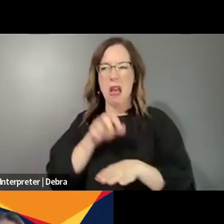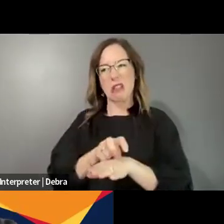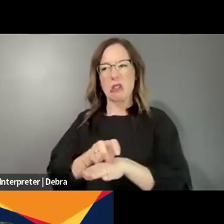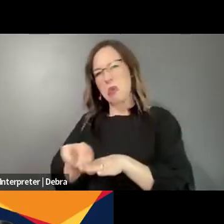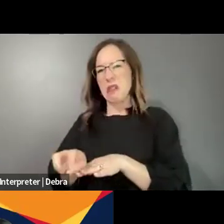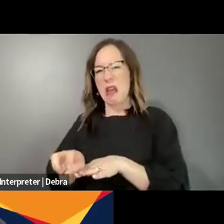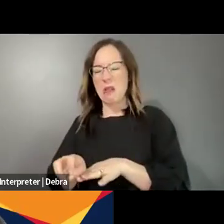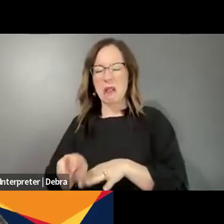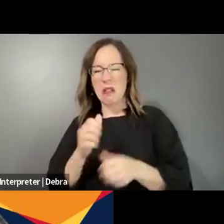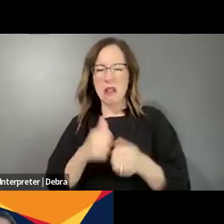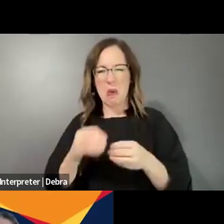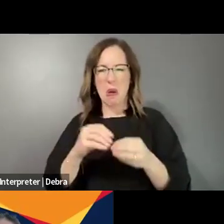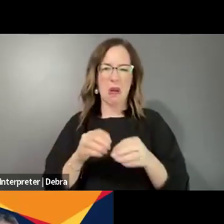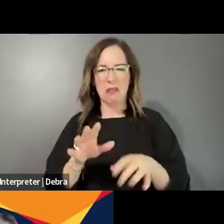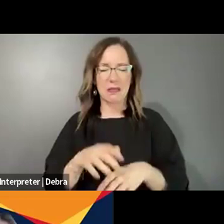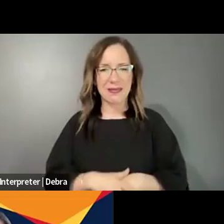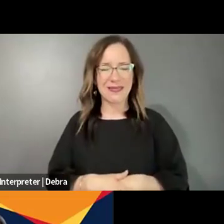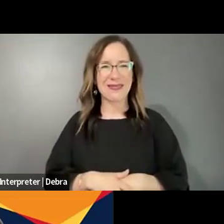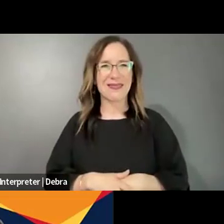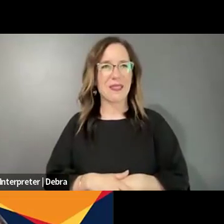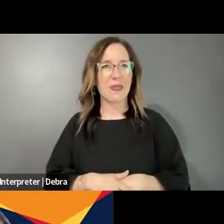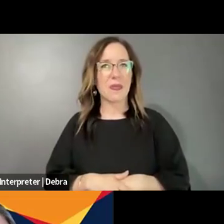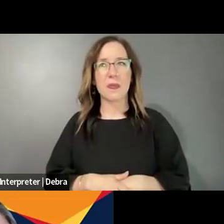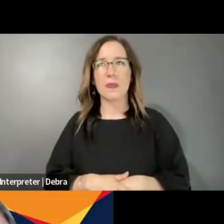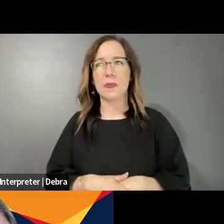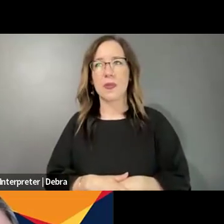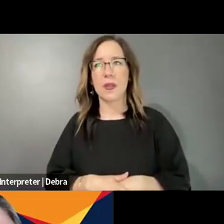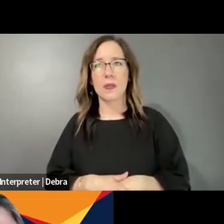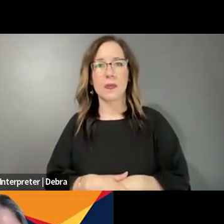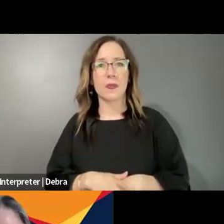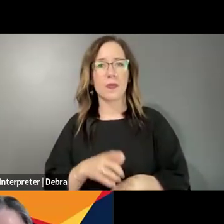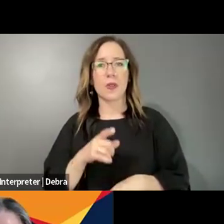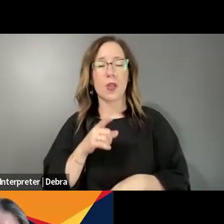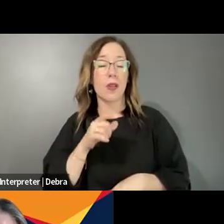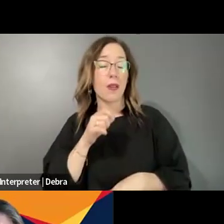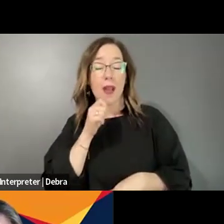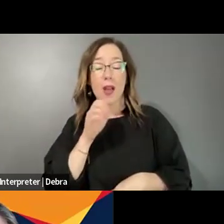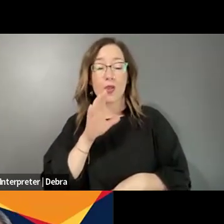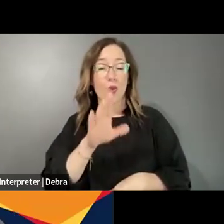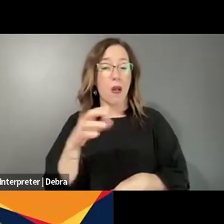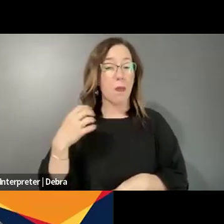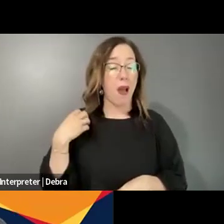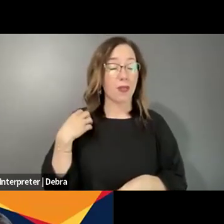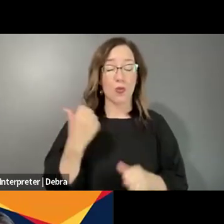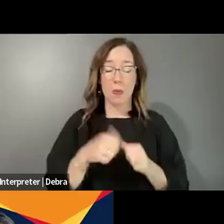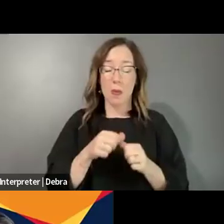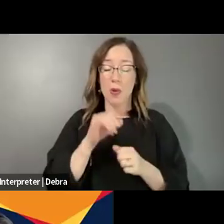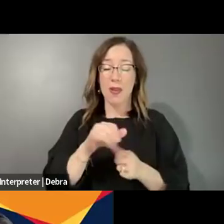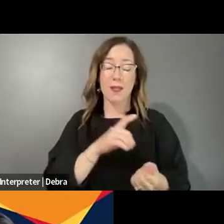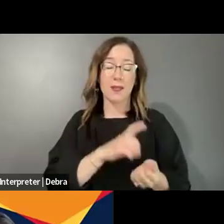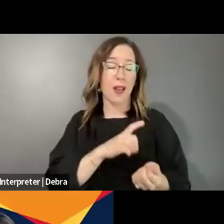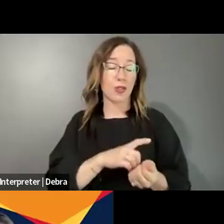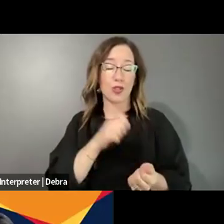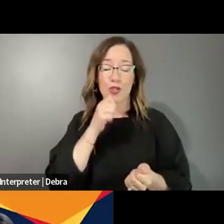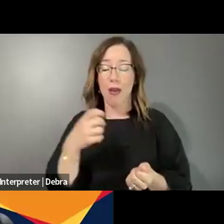table anymore. Okay. But I'll do it Well, in a because nicer. you're their boss, they're not your boss. You just remember that the doctors are not